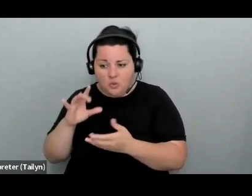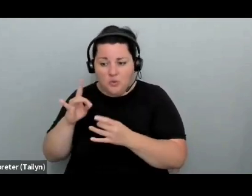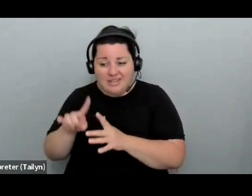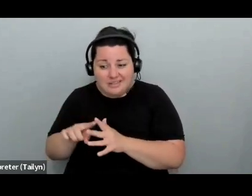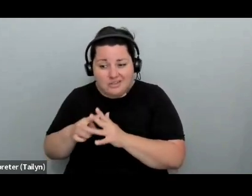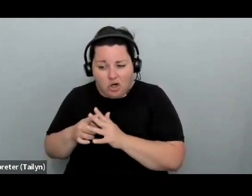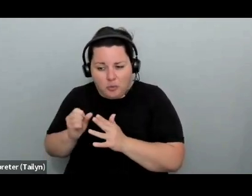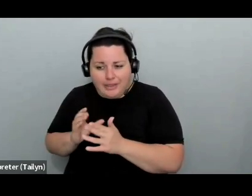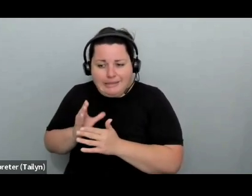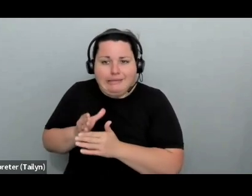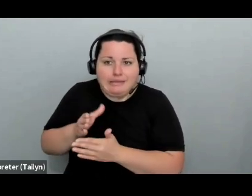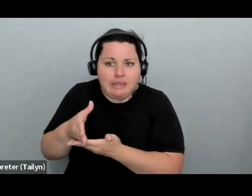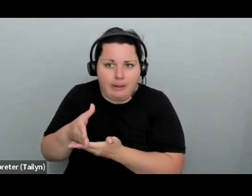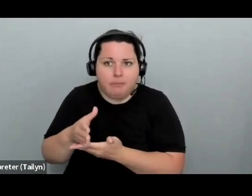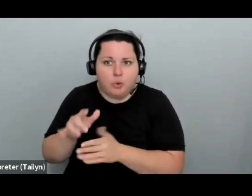earliest stage.